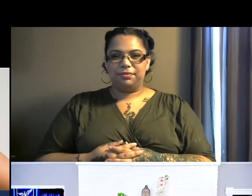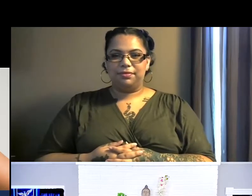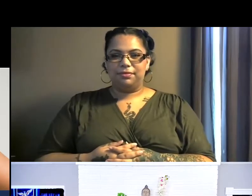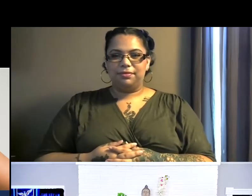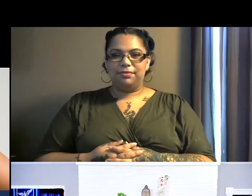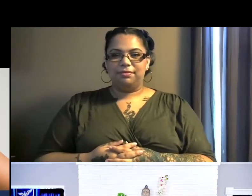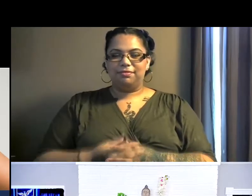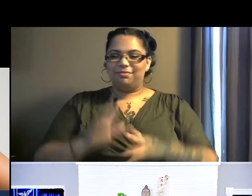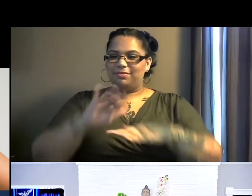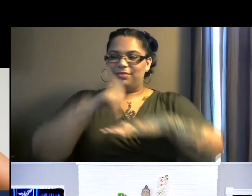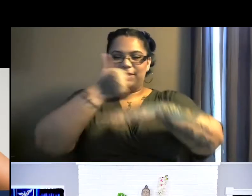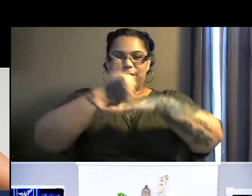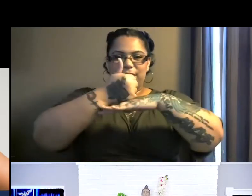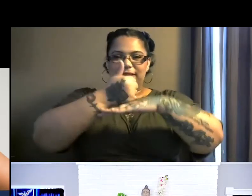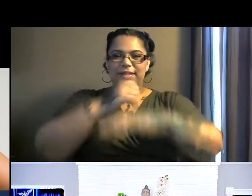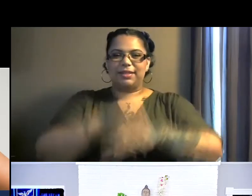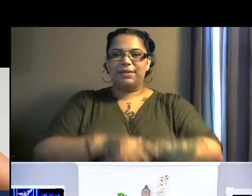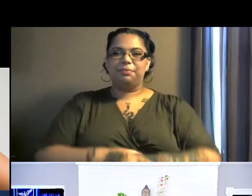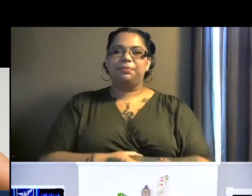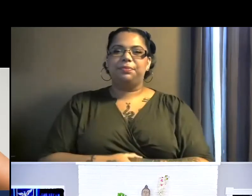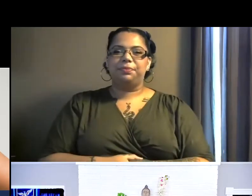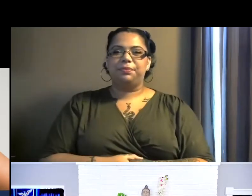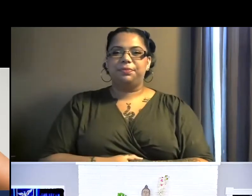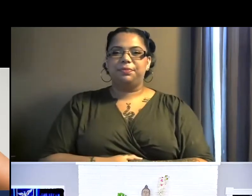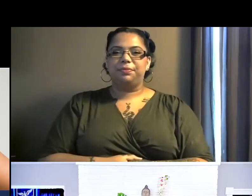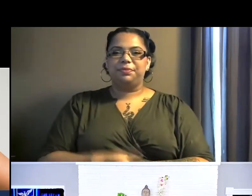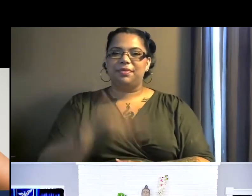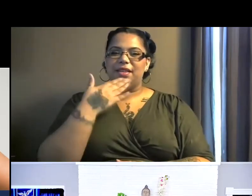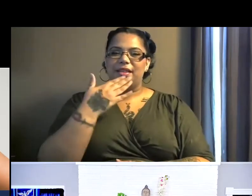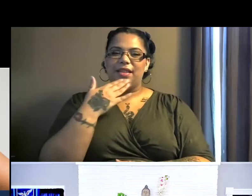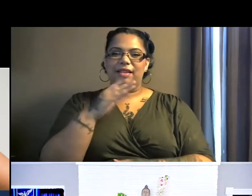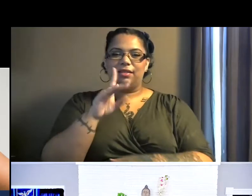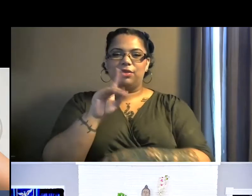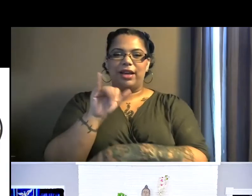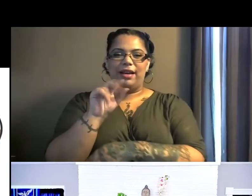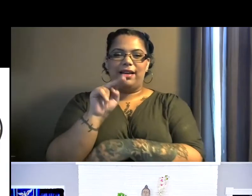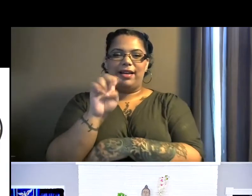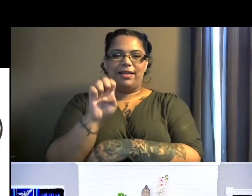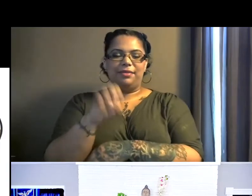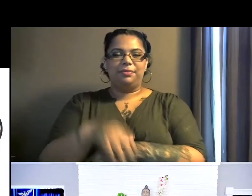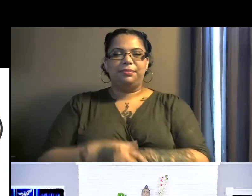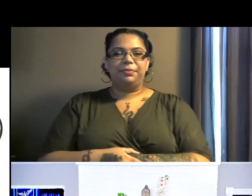And so it is. Thank you, Dianne.